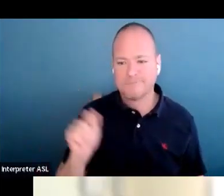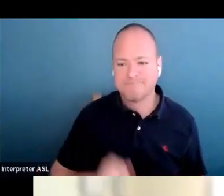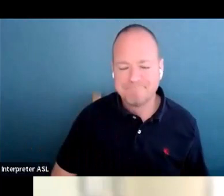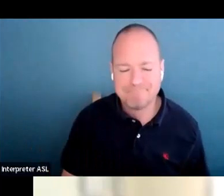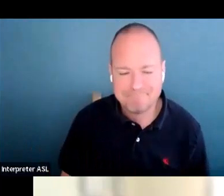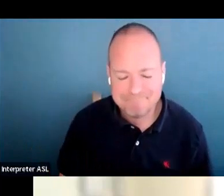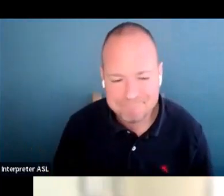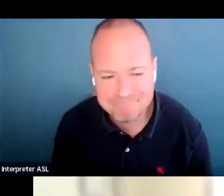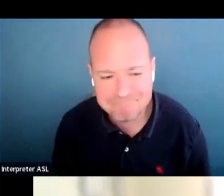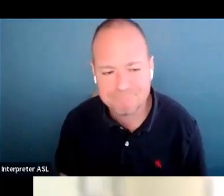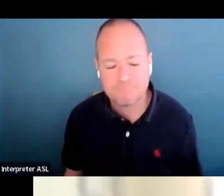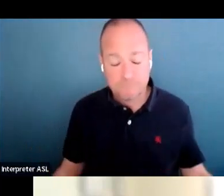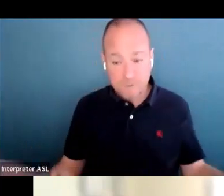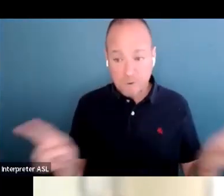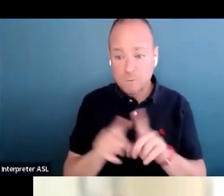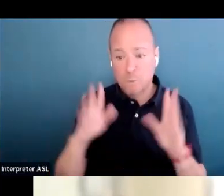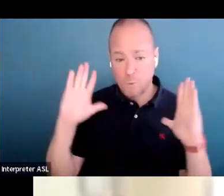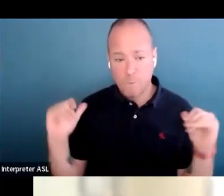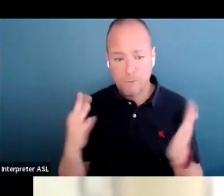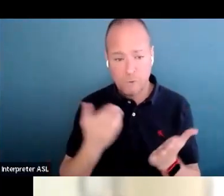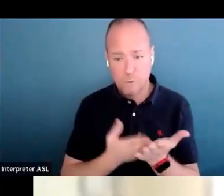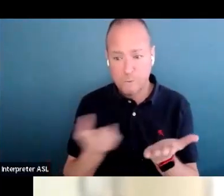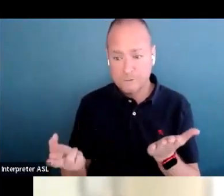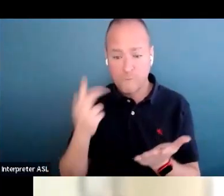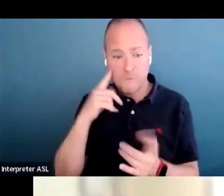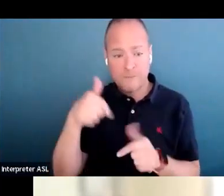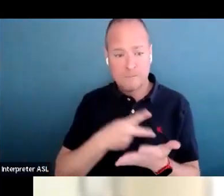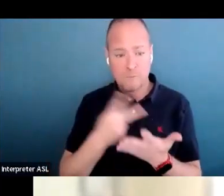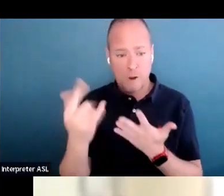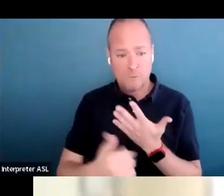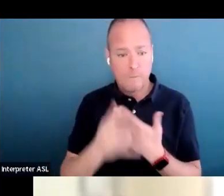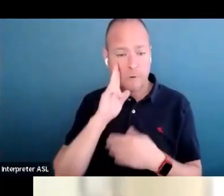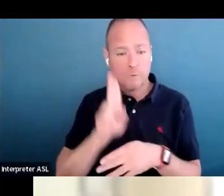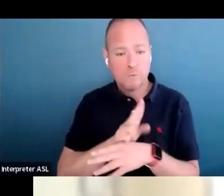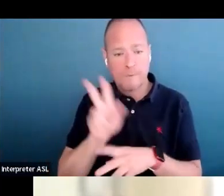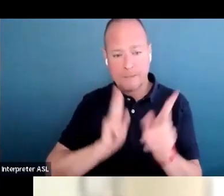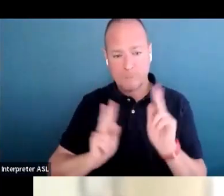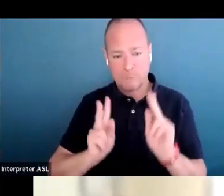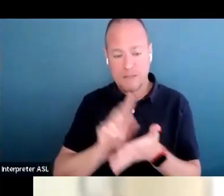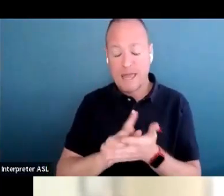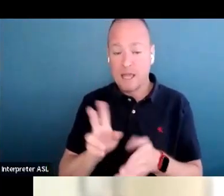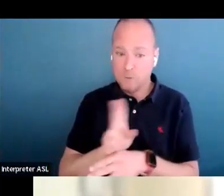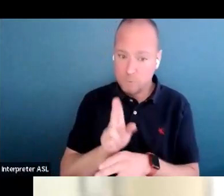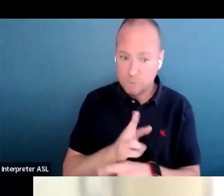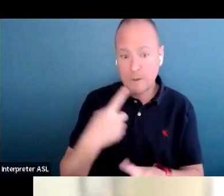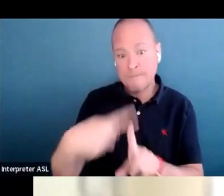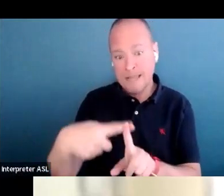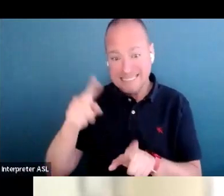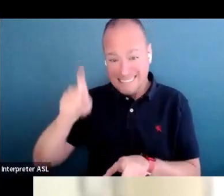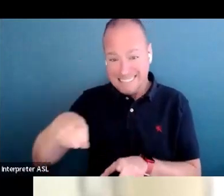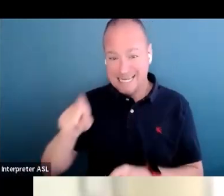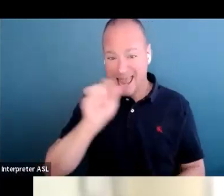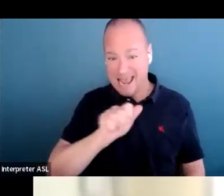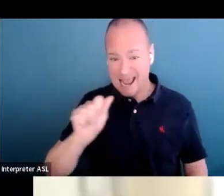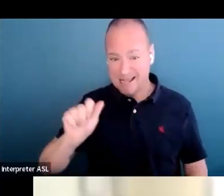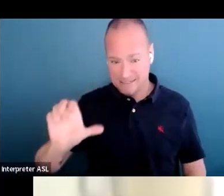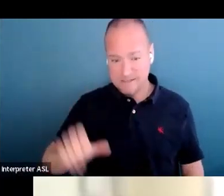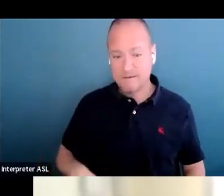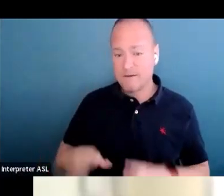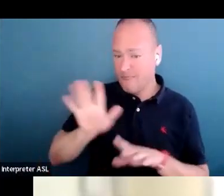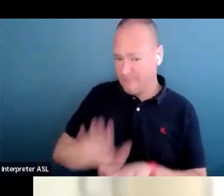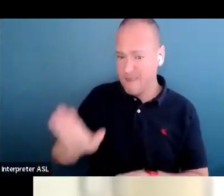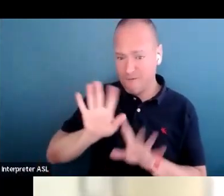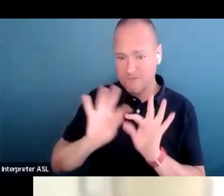We also hope that the resources from this project can be used by people who use and need AAC, their family members, and others who support